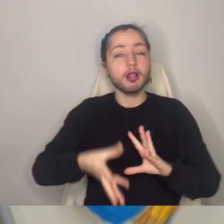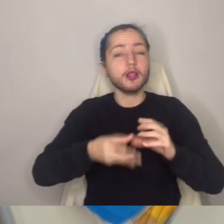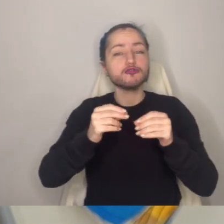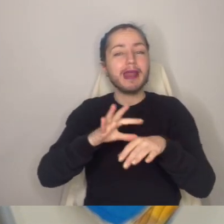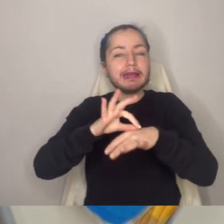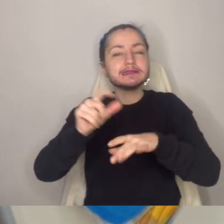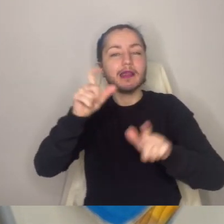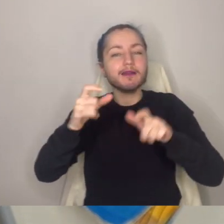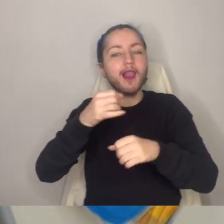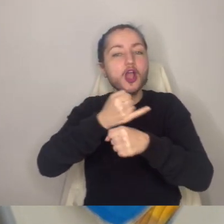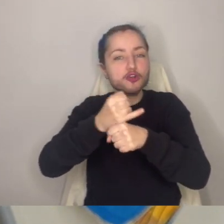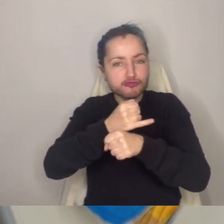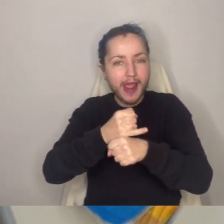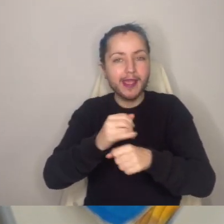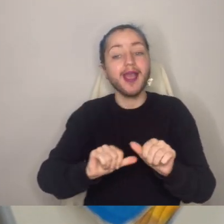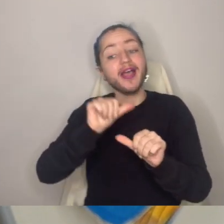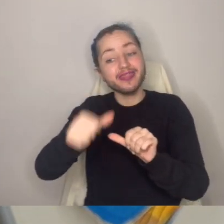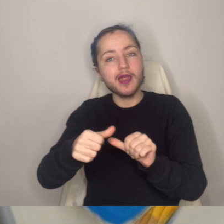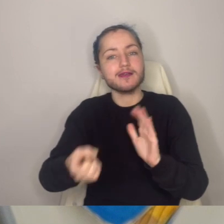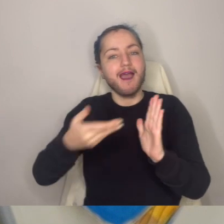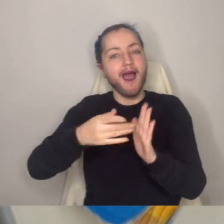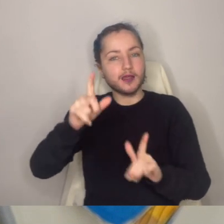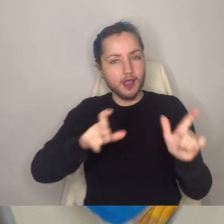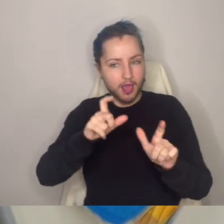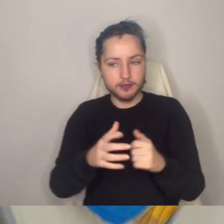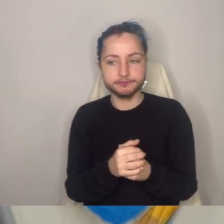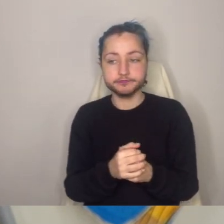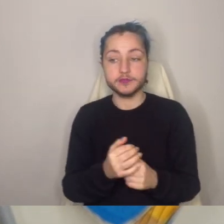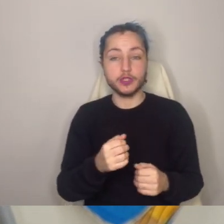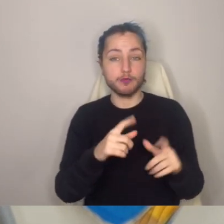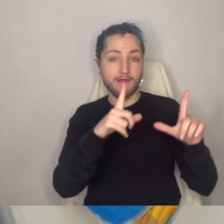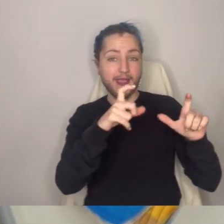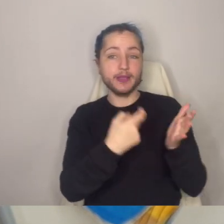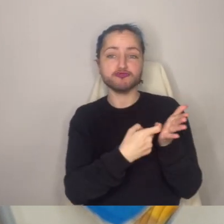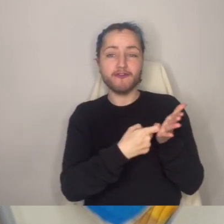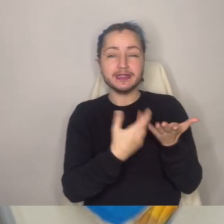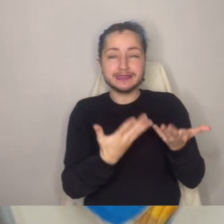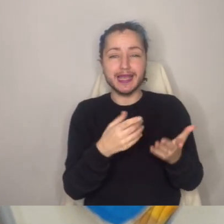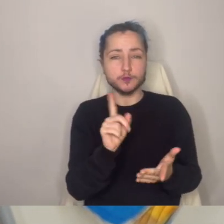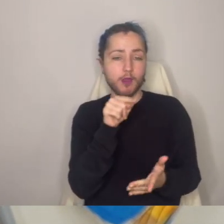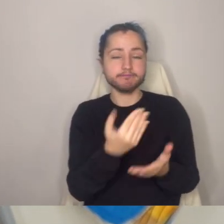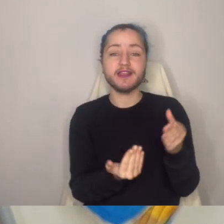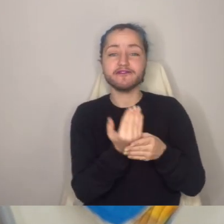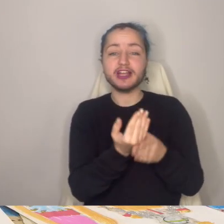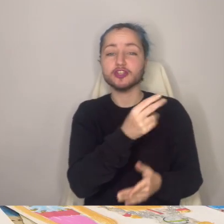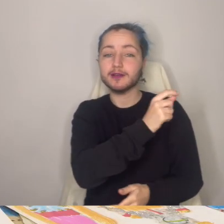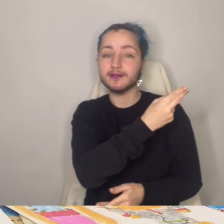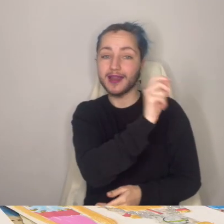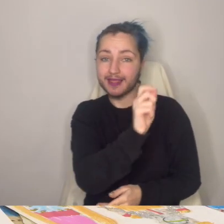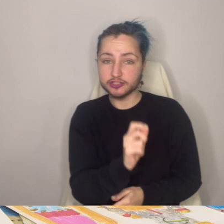skin tone, and then applying colour. The image I'm going to be working from today is this fashion